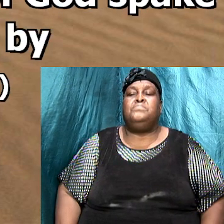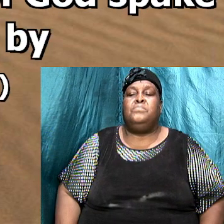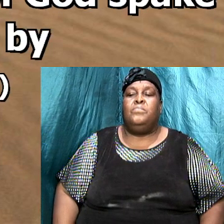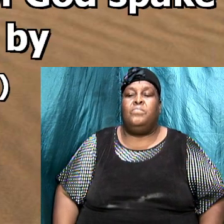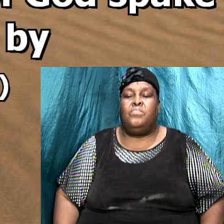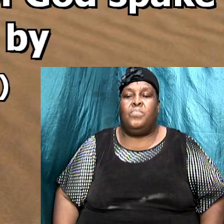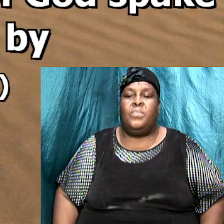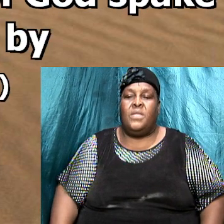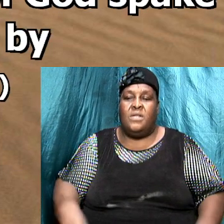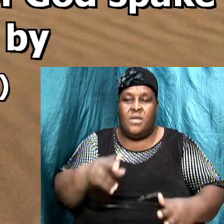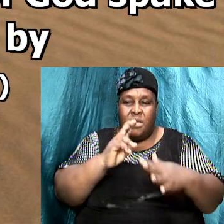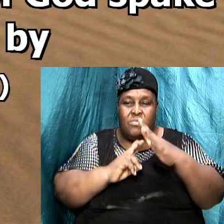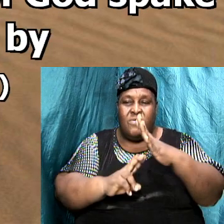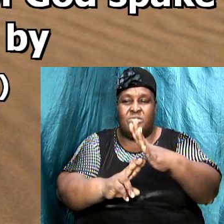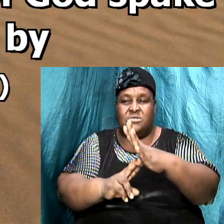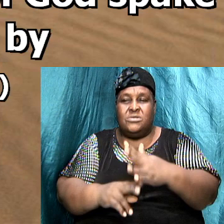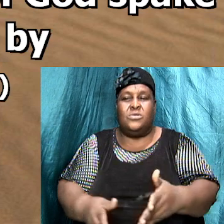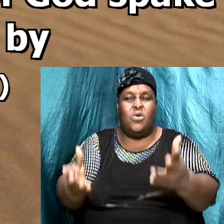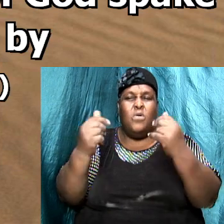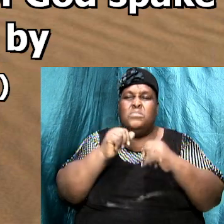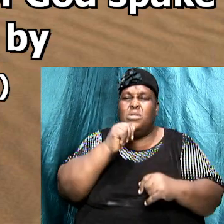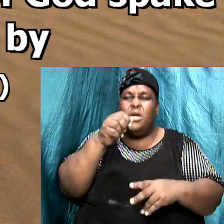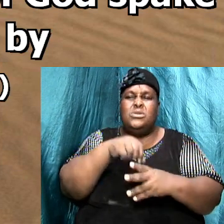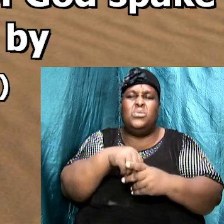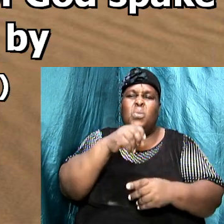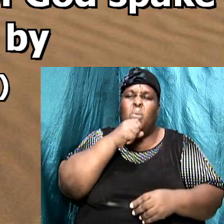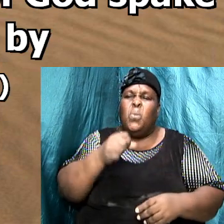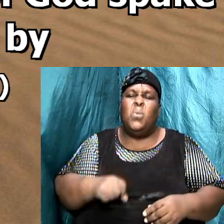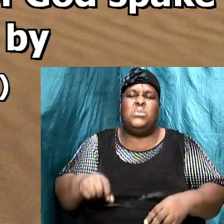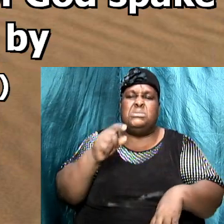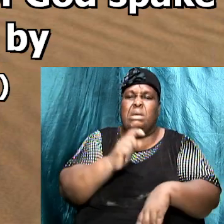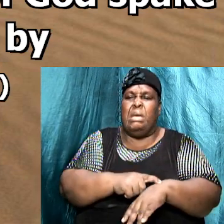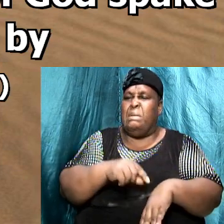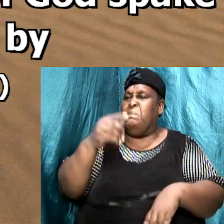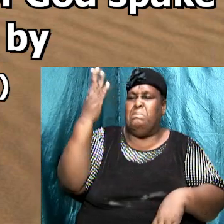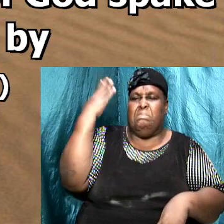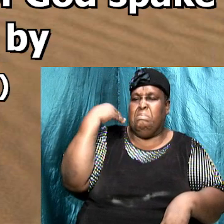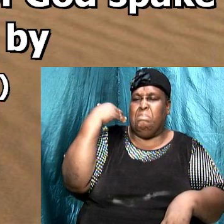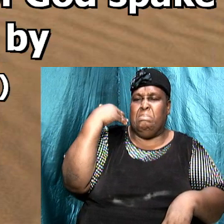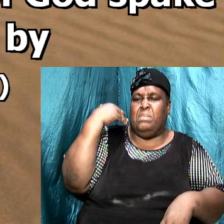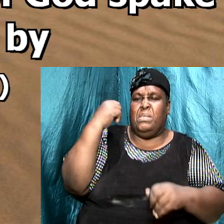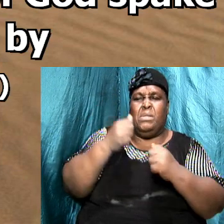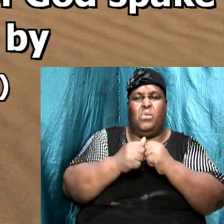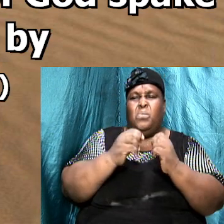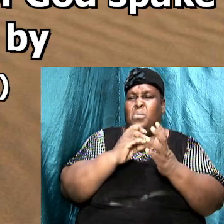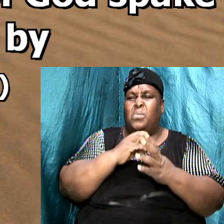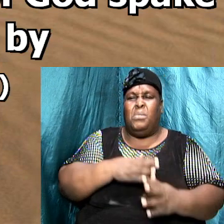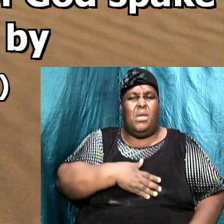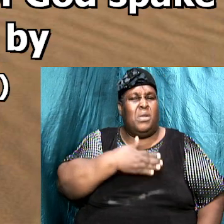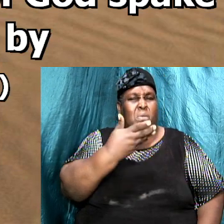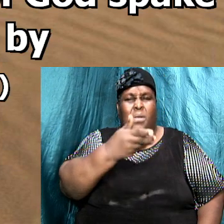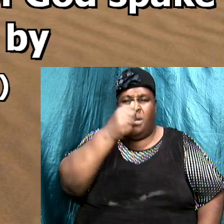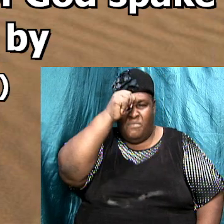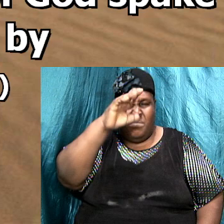For the prophecy came not in old times by the